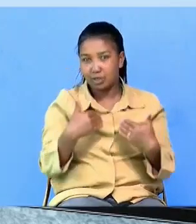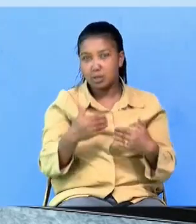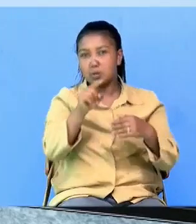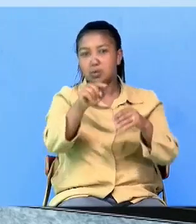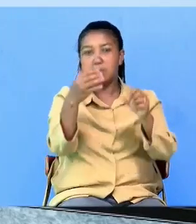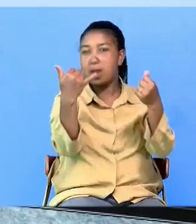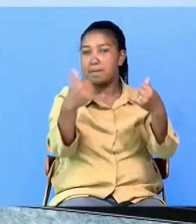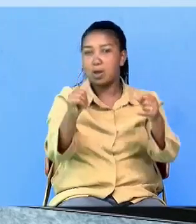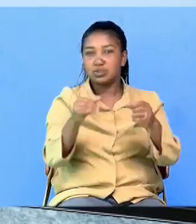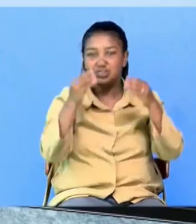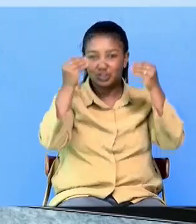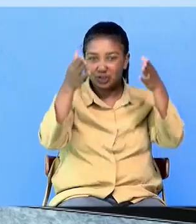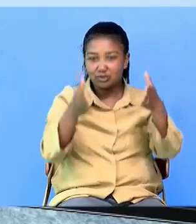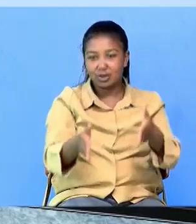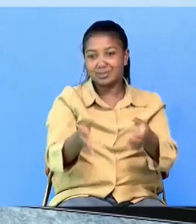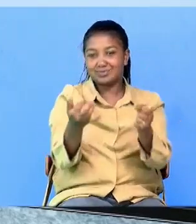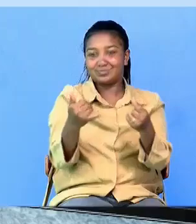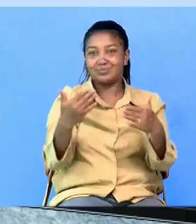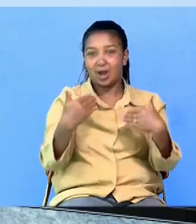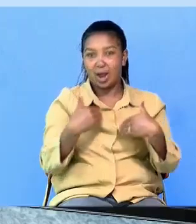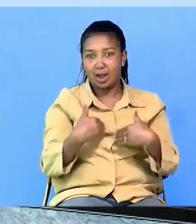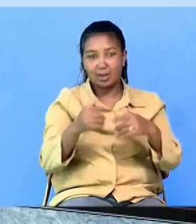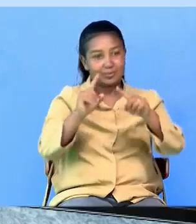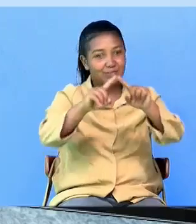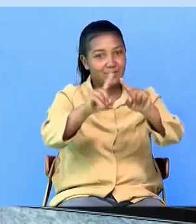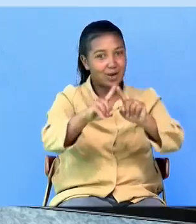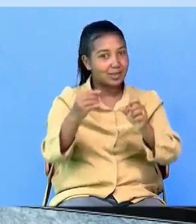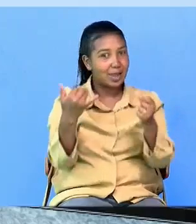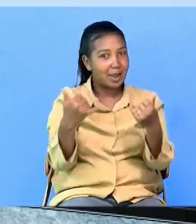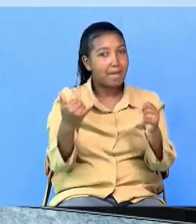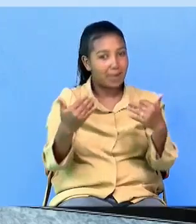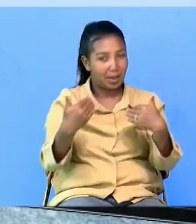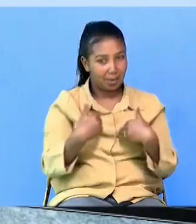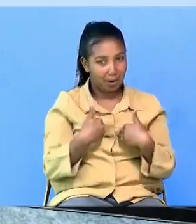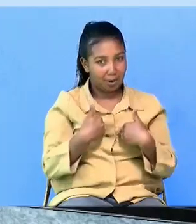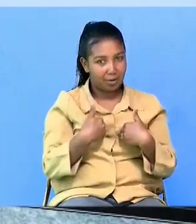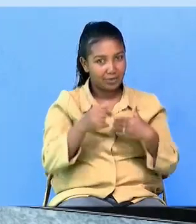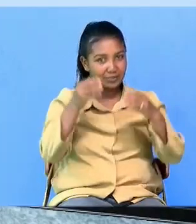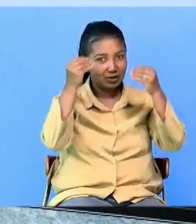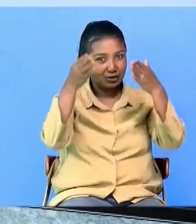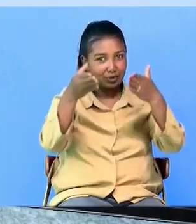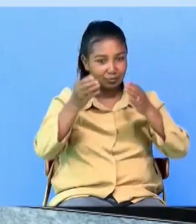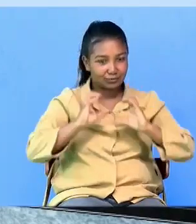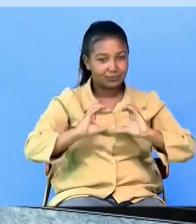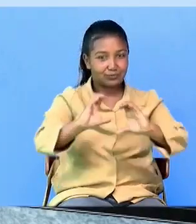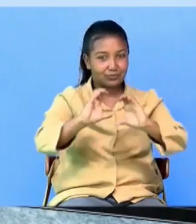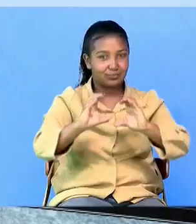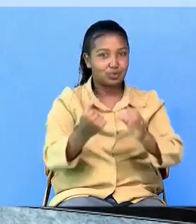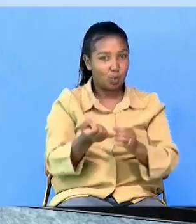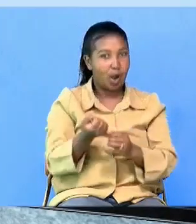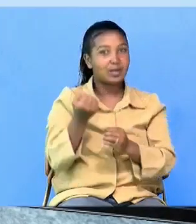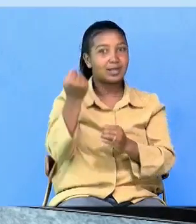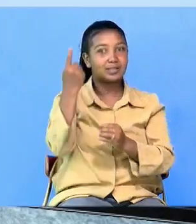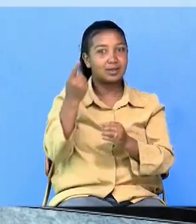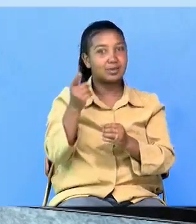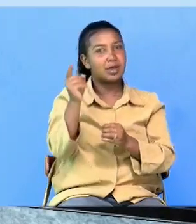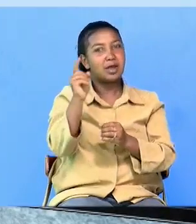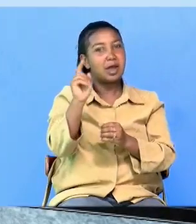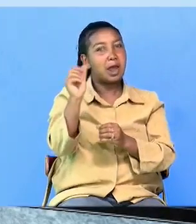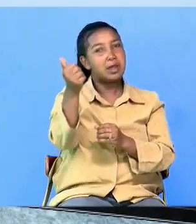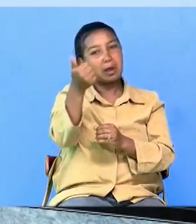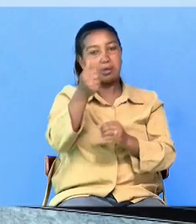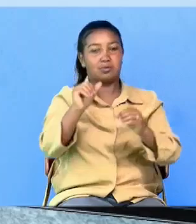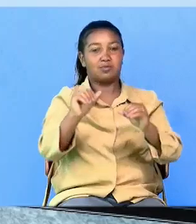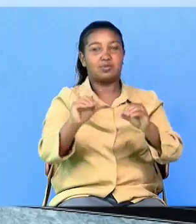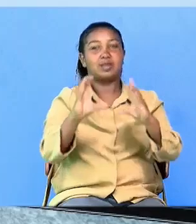your teachers too. There are kind of games that the teachers are teaching you so as to understand any kind of lesson in